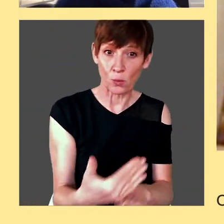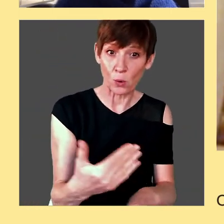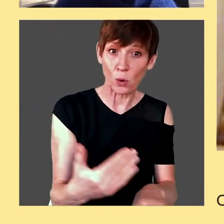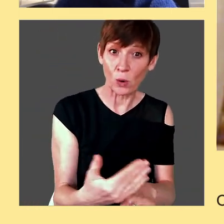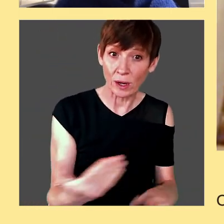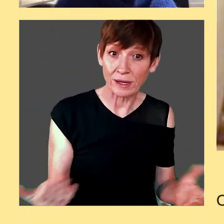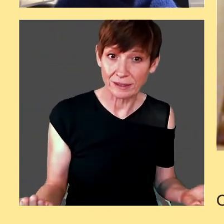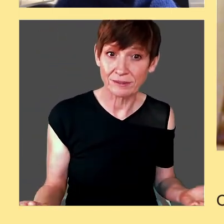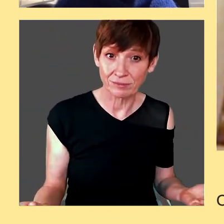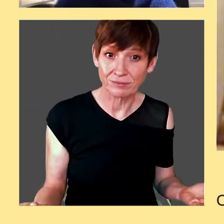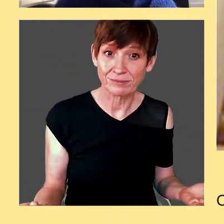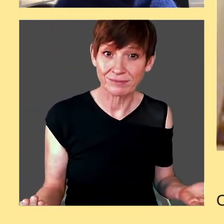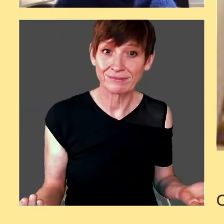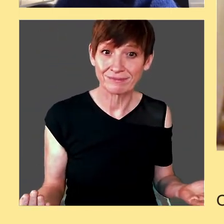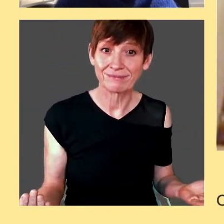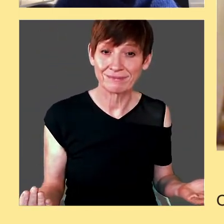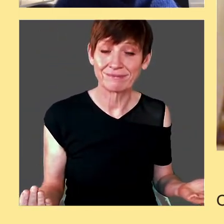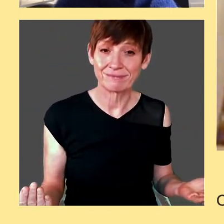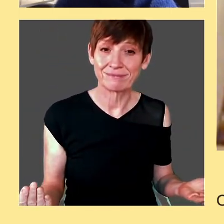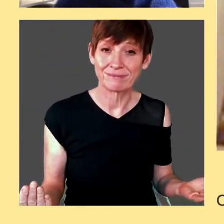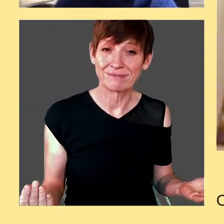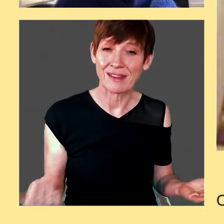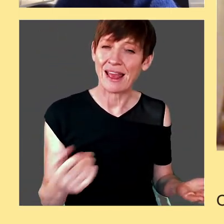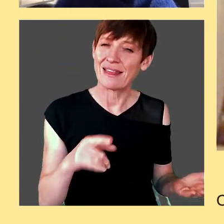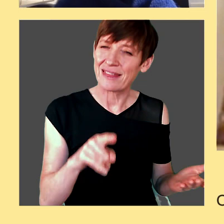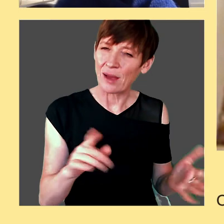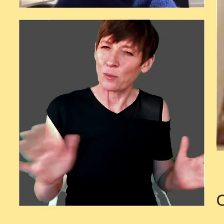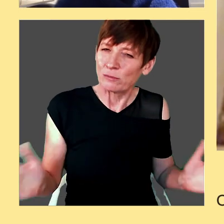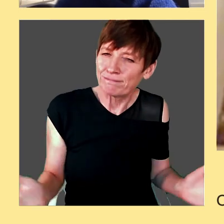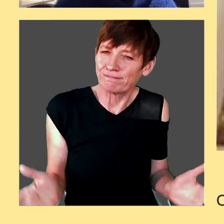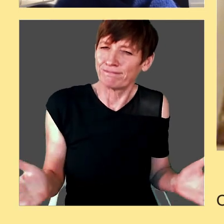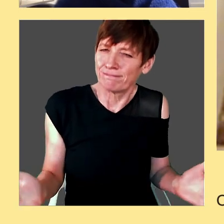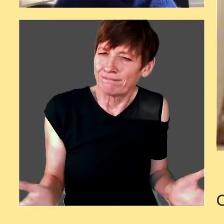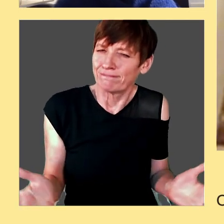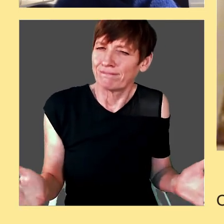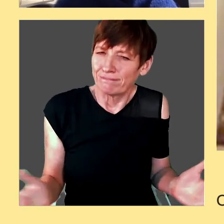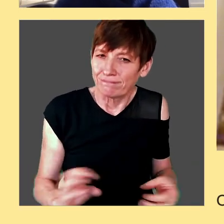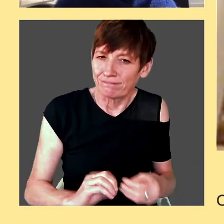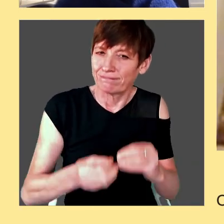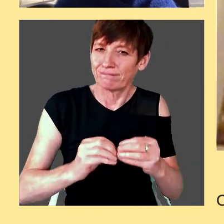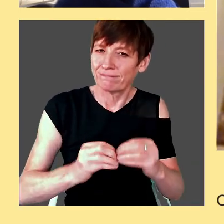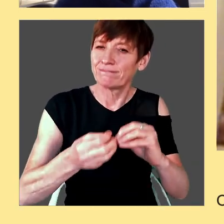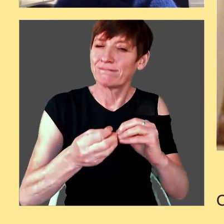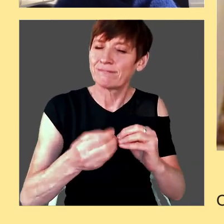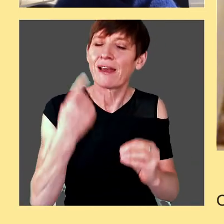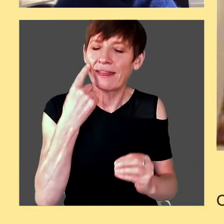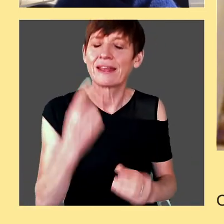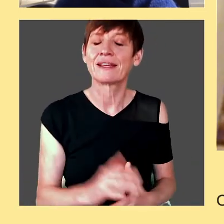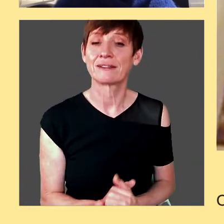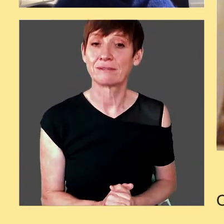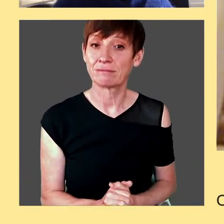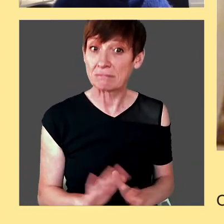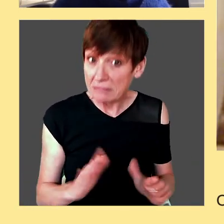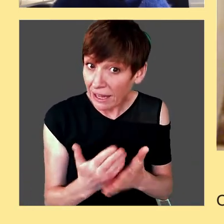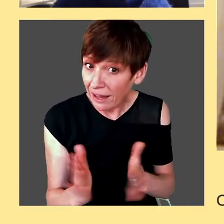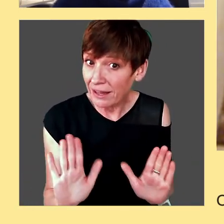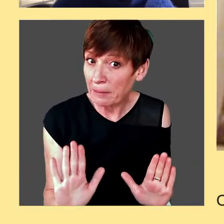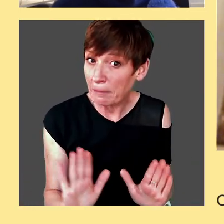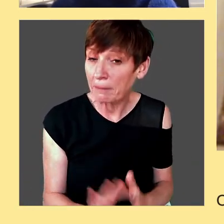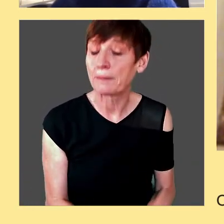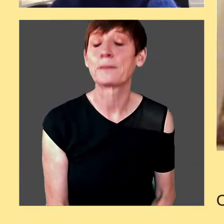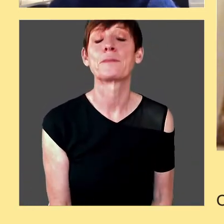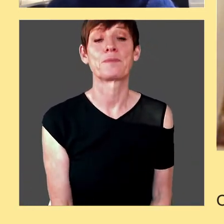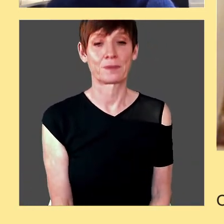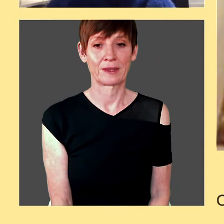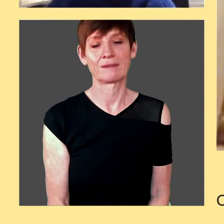you and push you to make things, I think. Is that clear?